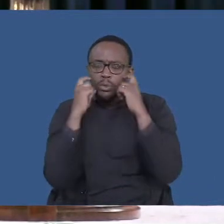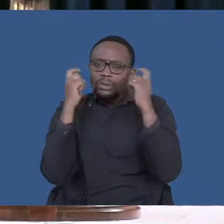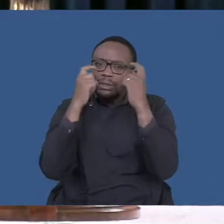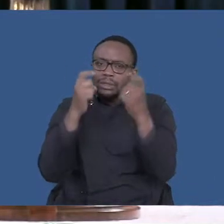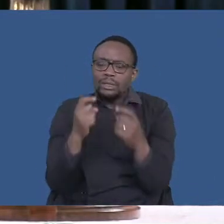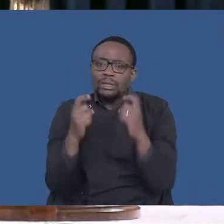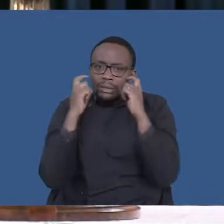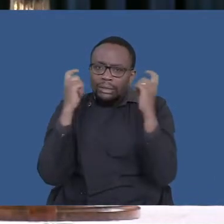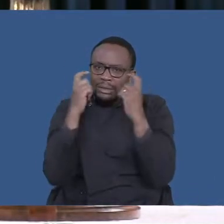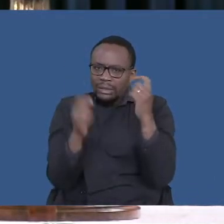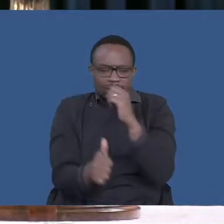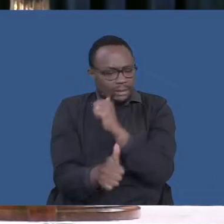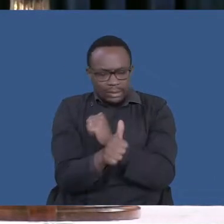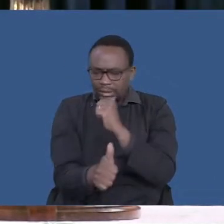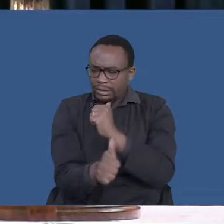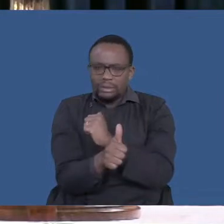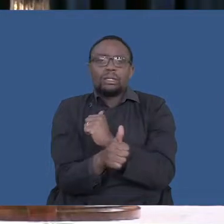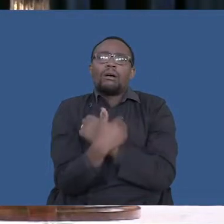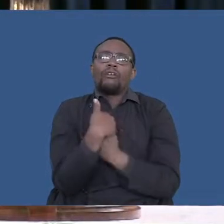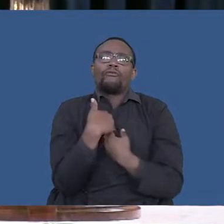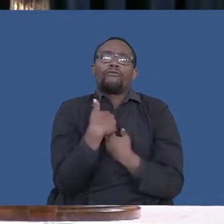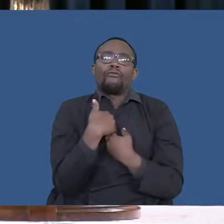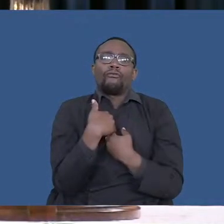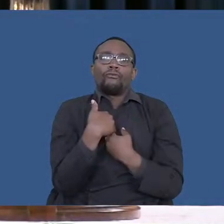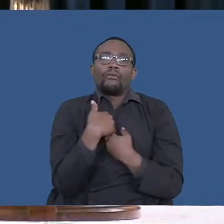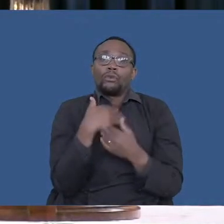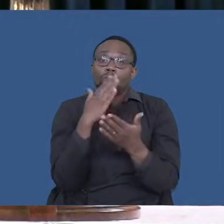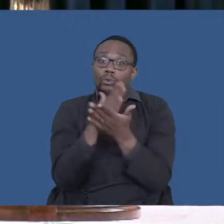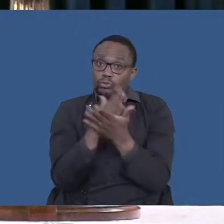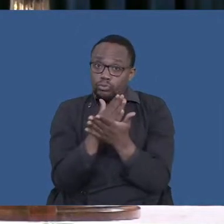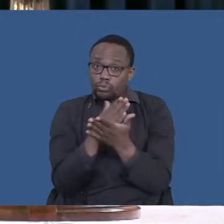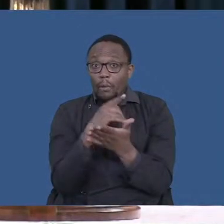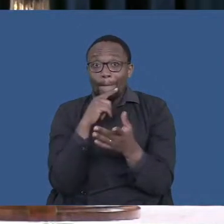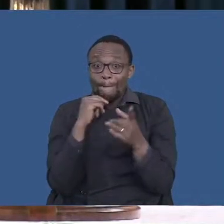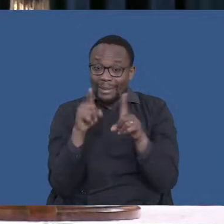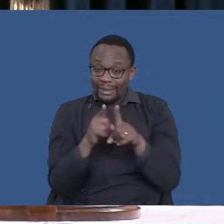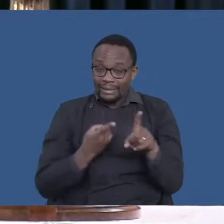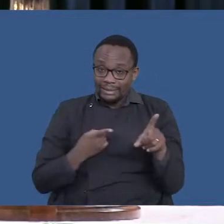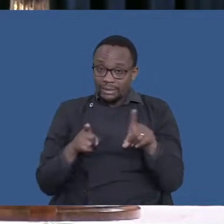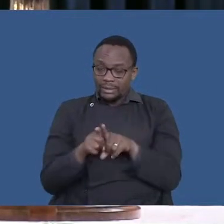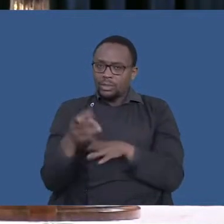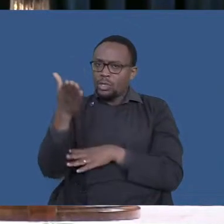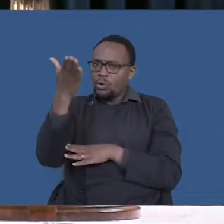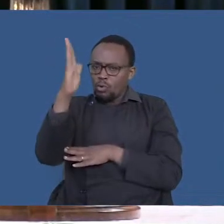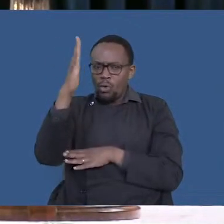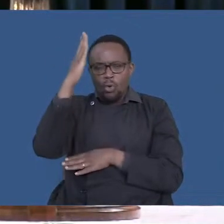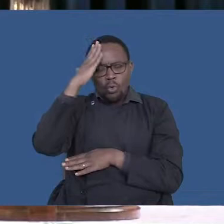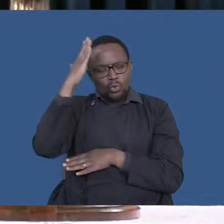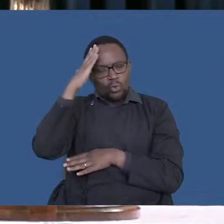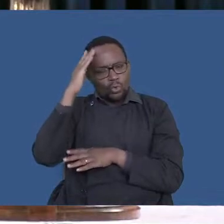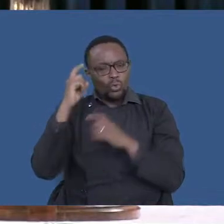very dangerous. Now, the truth is, brothers and sisters, that God knows about our